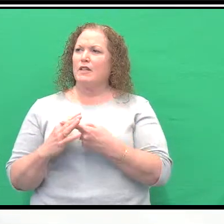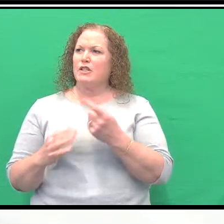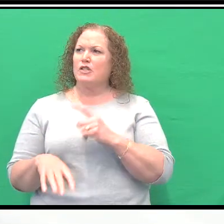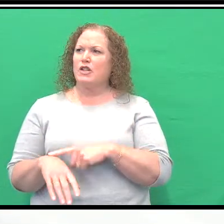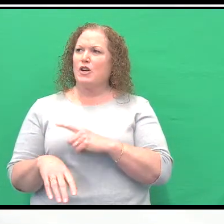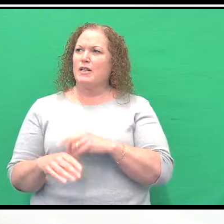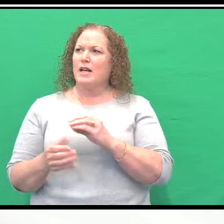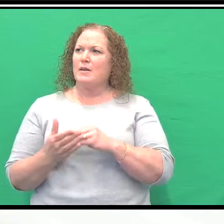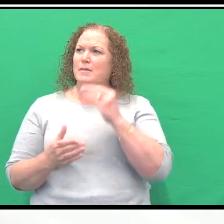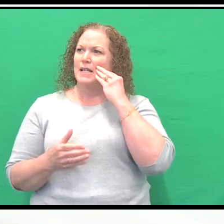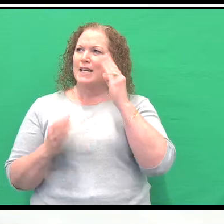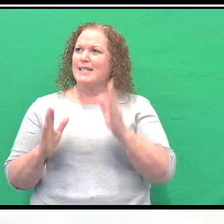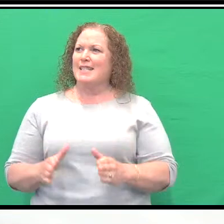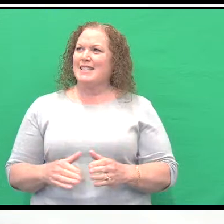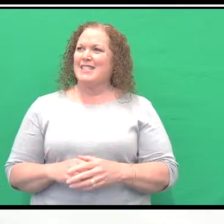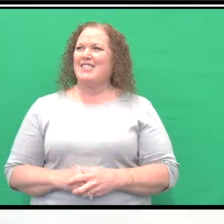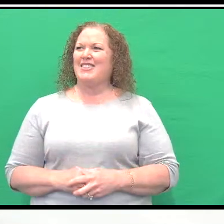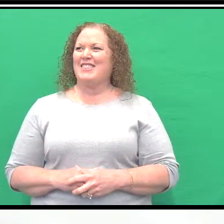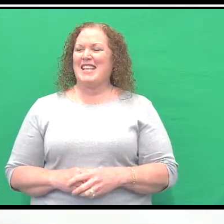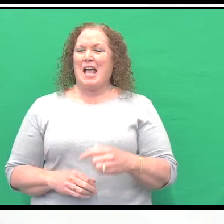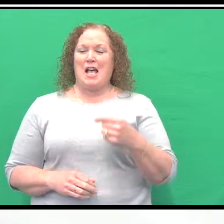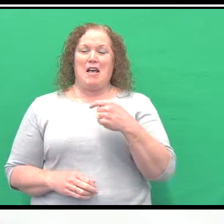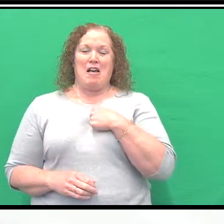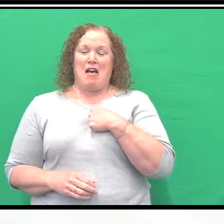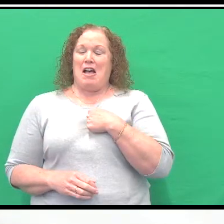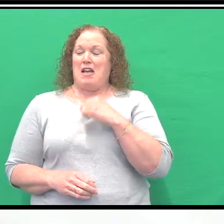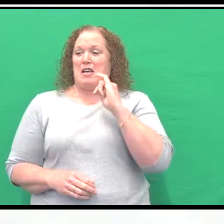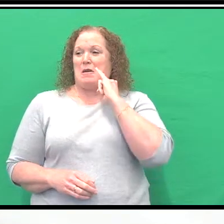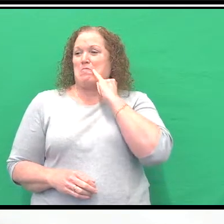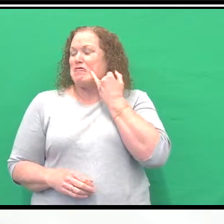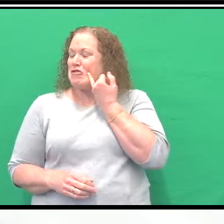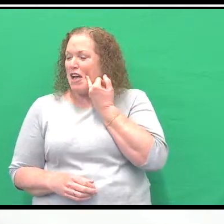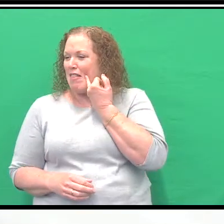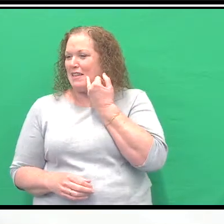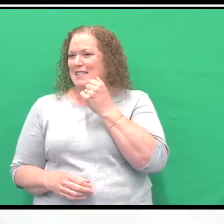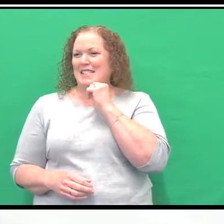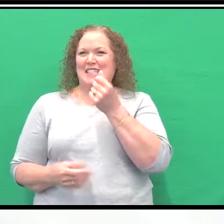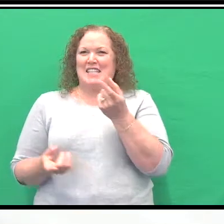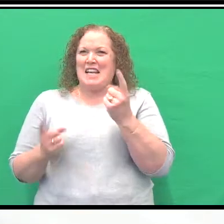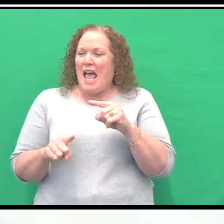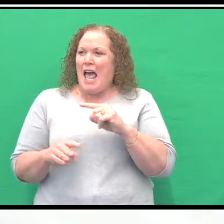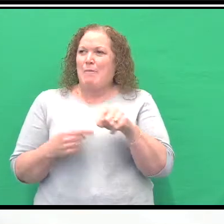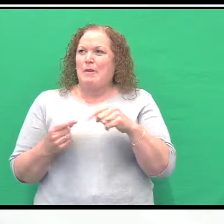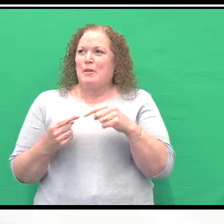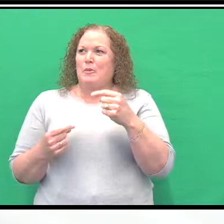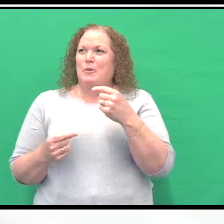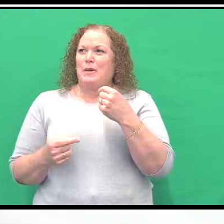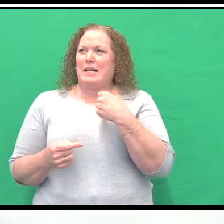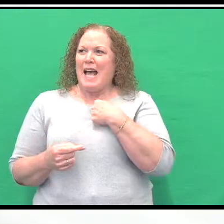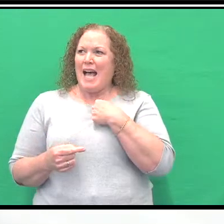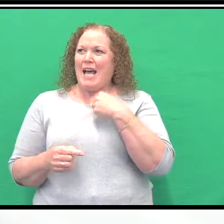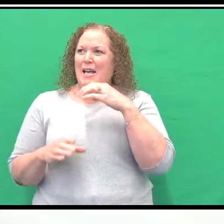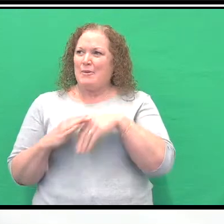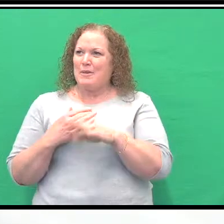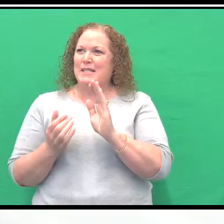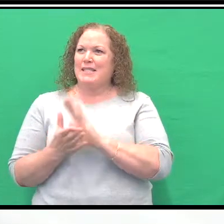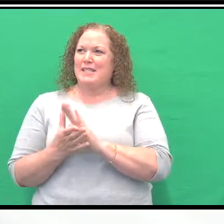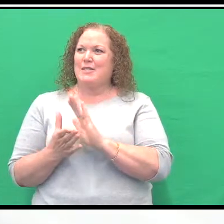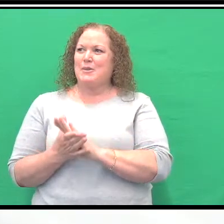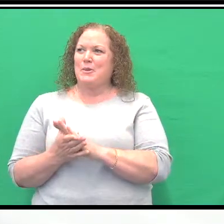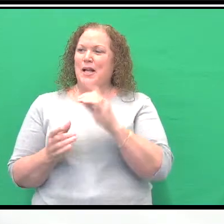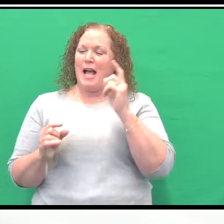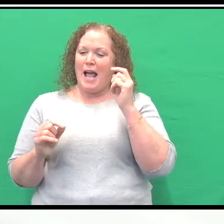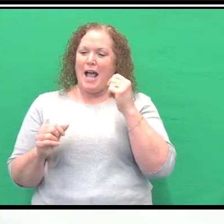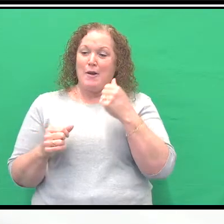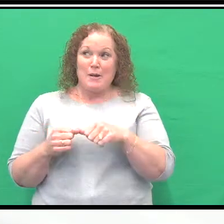I am very jealous that they did not happen when I was still in school. I remember hearing about it a couple years back, and I was like,